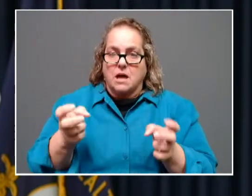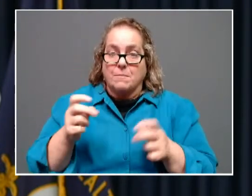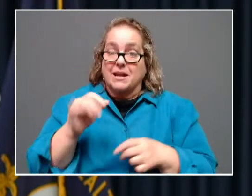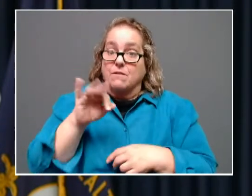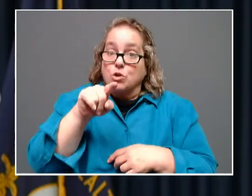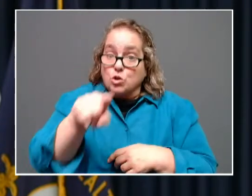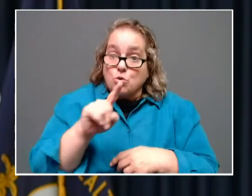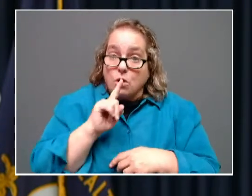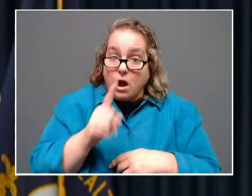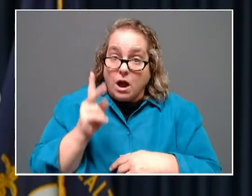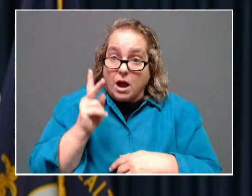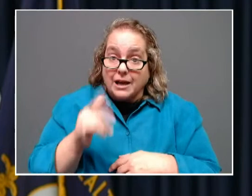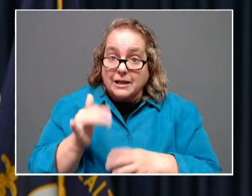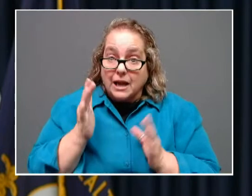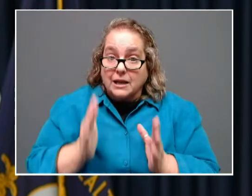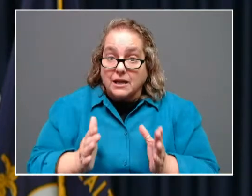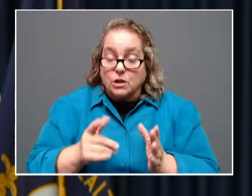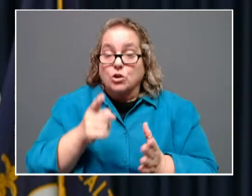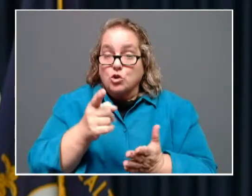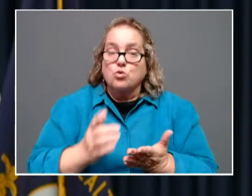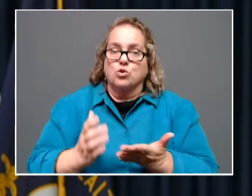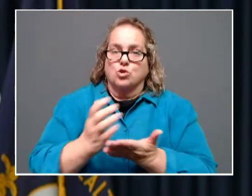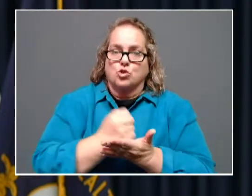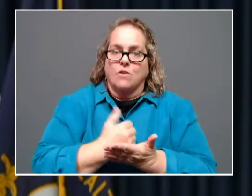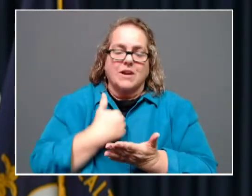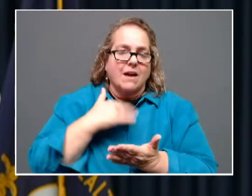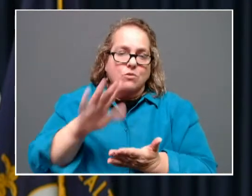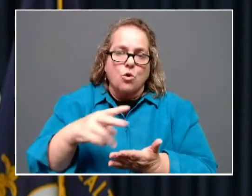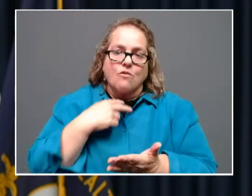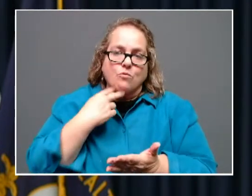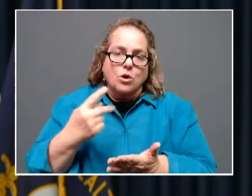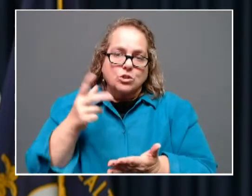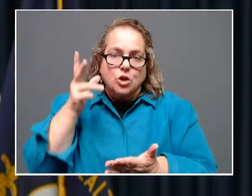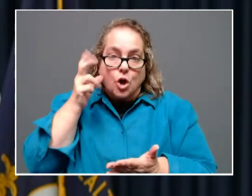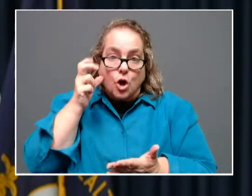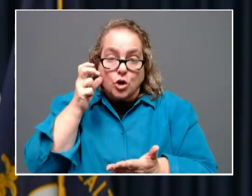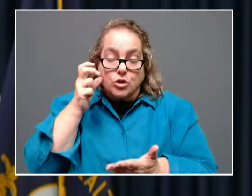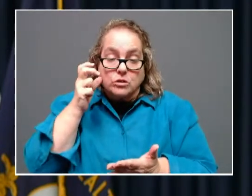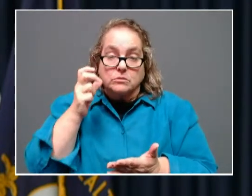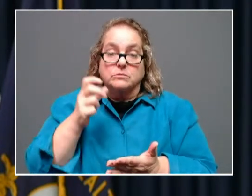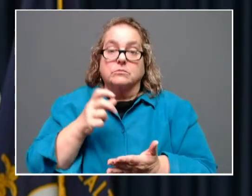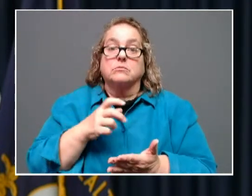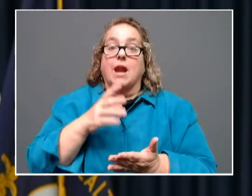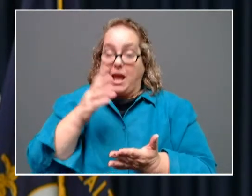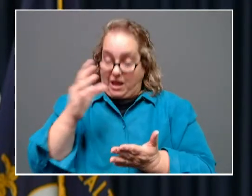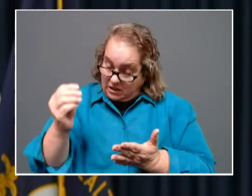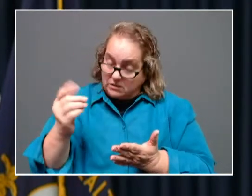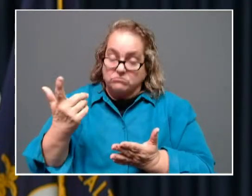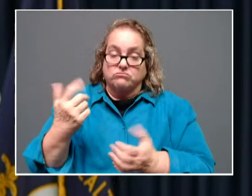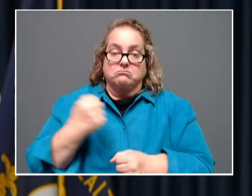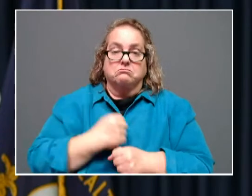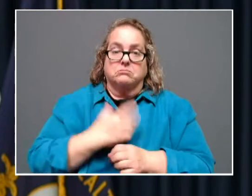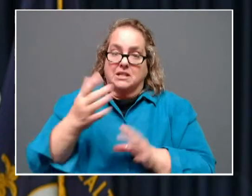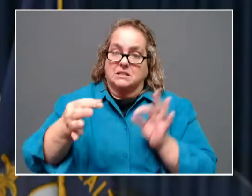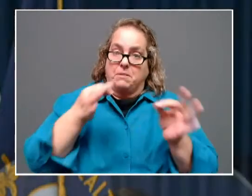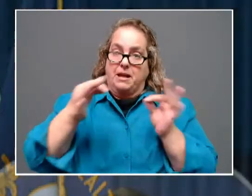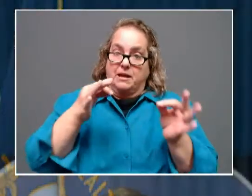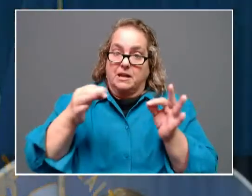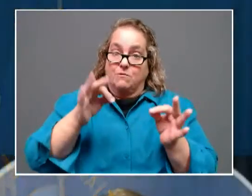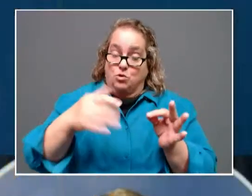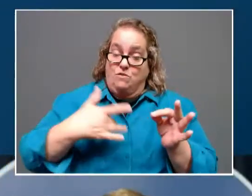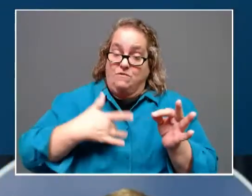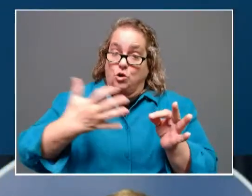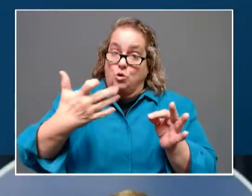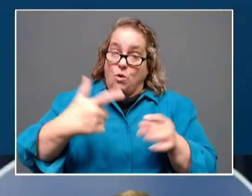Kentuckian, you deserve to have your voice heard and amplified. If you feel that you want to weigh in on